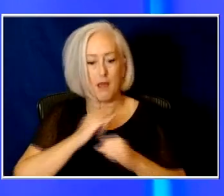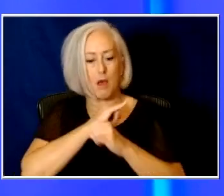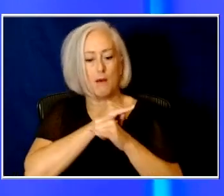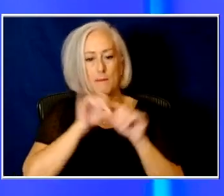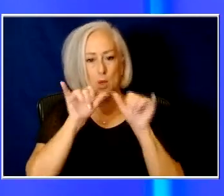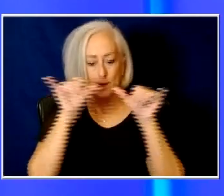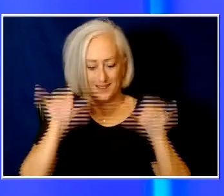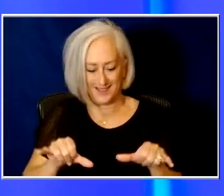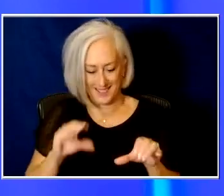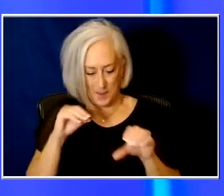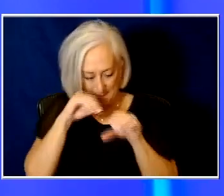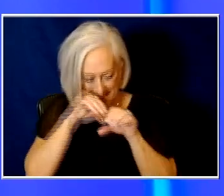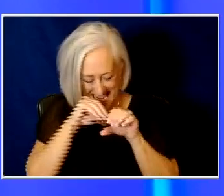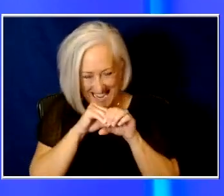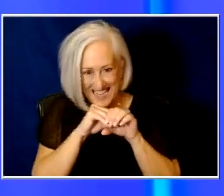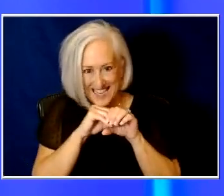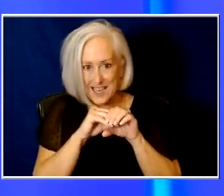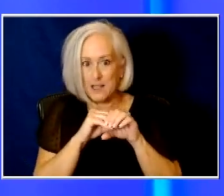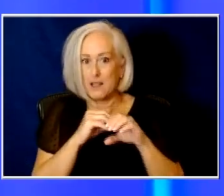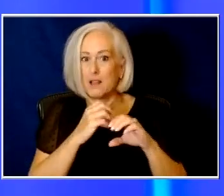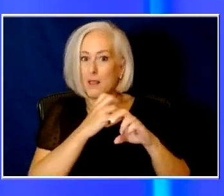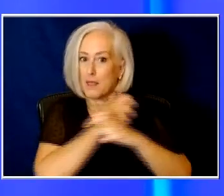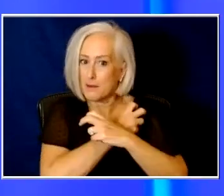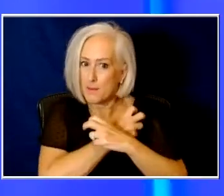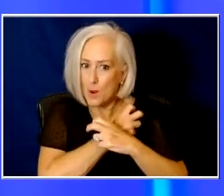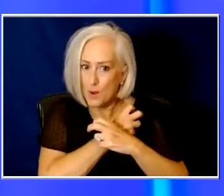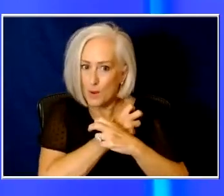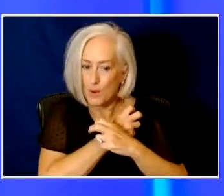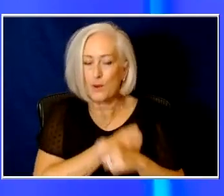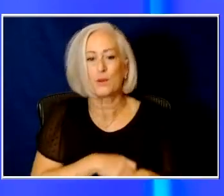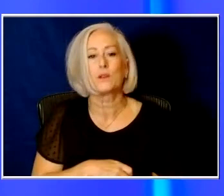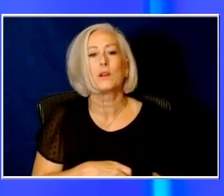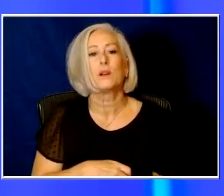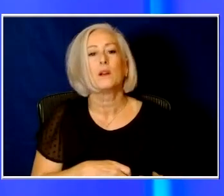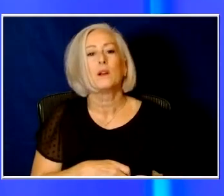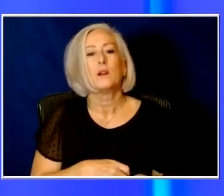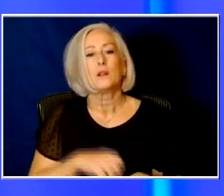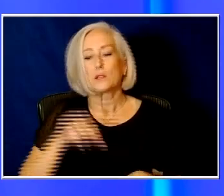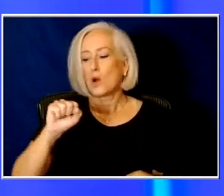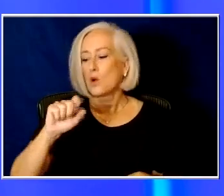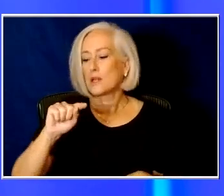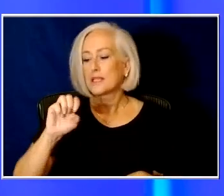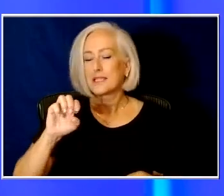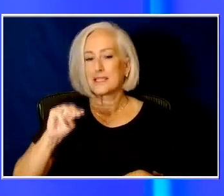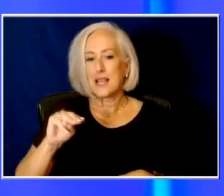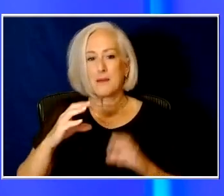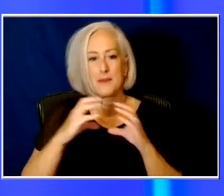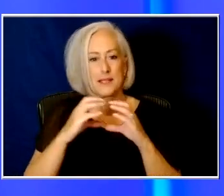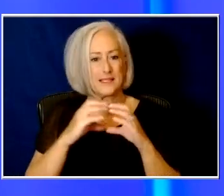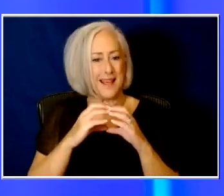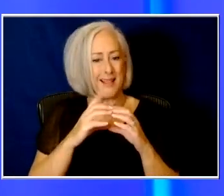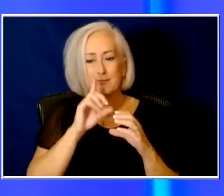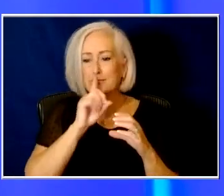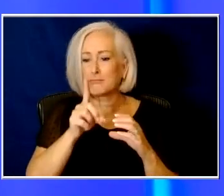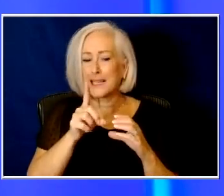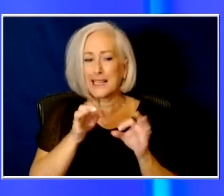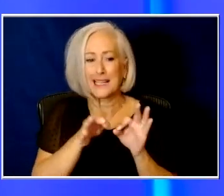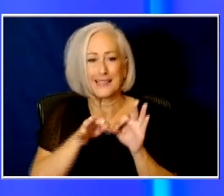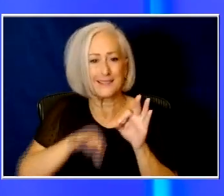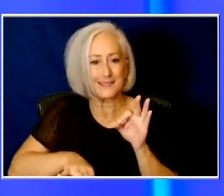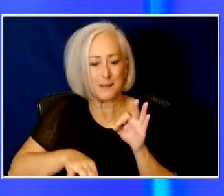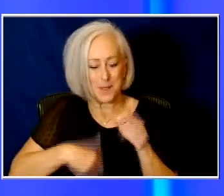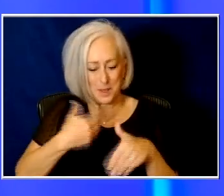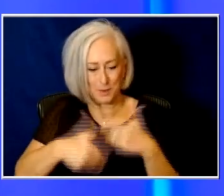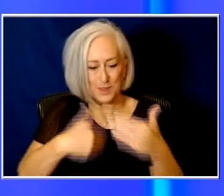transfusion of stem cells, the procedure itself is very simple, just a transfusion of the stem cells. But what